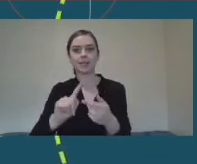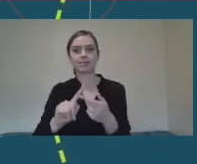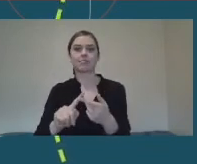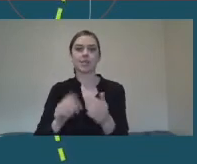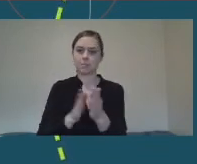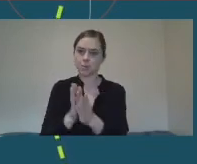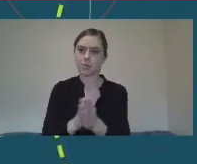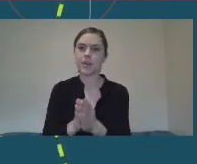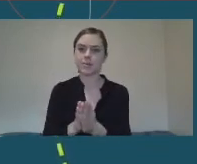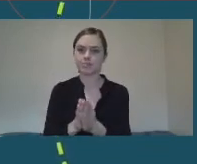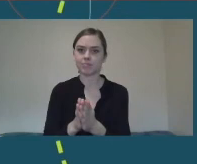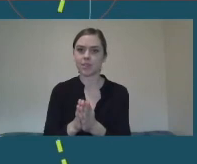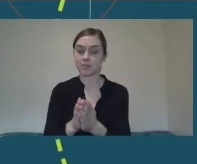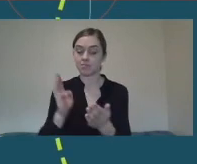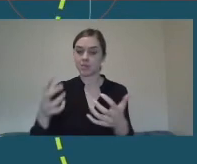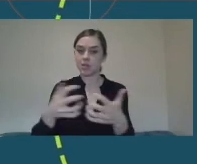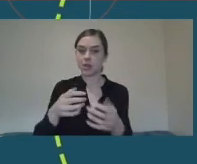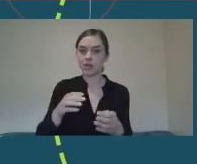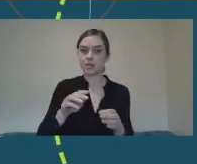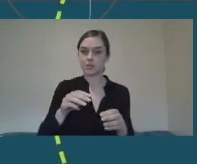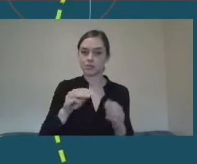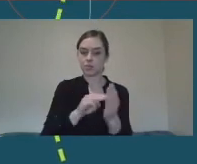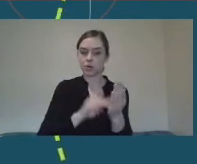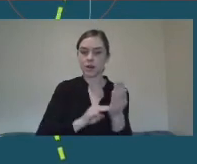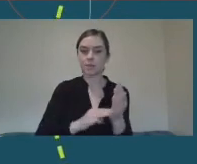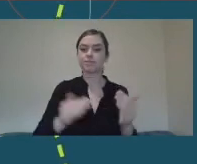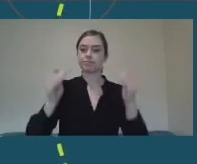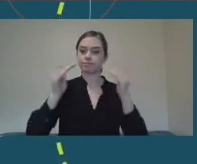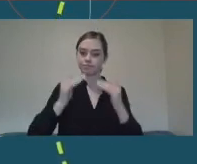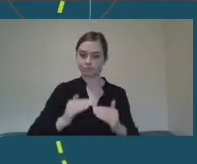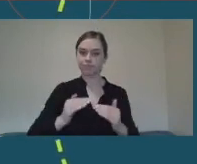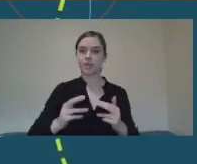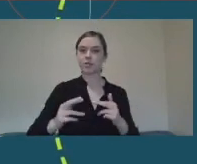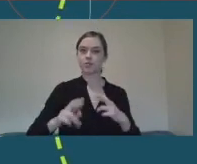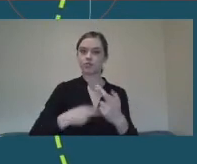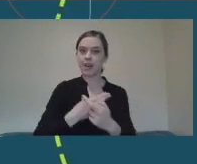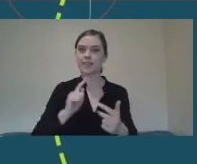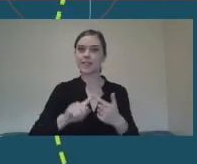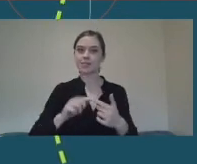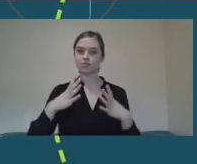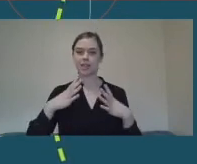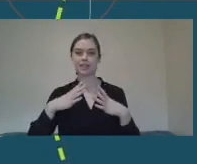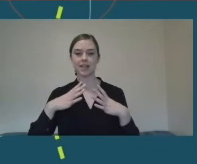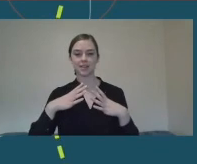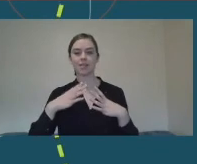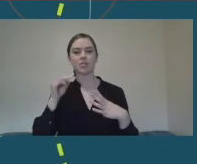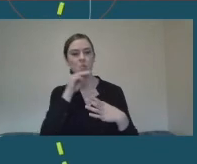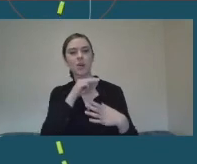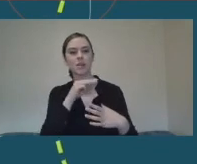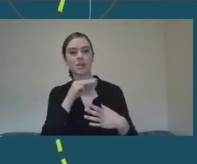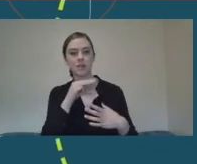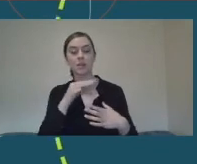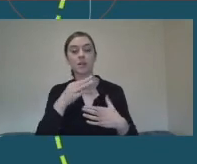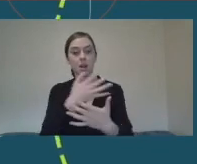part of the program. Rest and relaxation, also extremely important. Many people that we have encountered